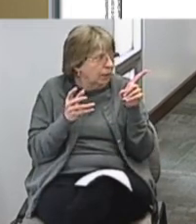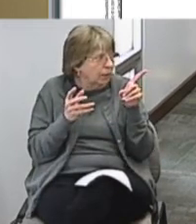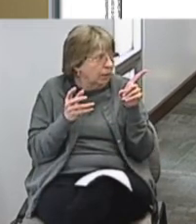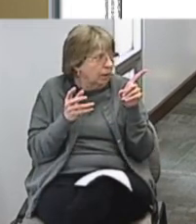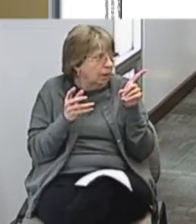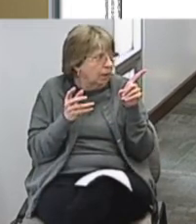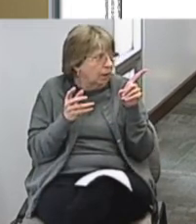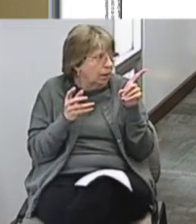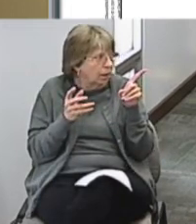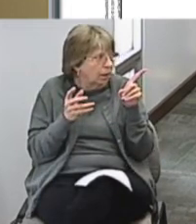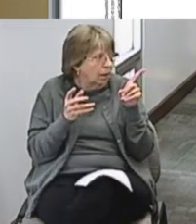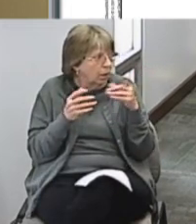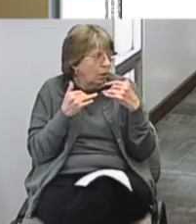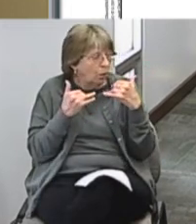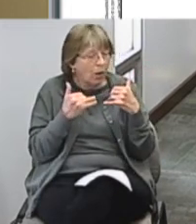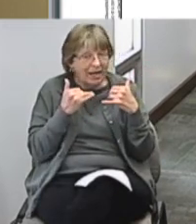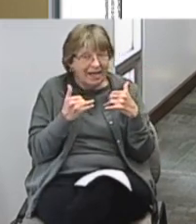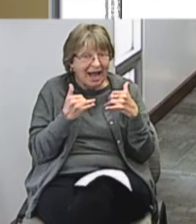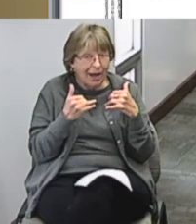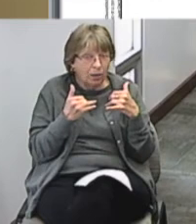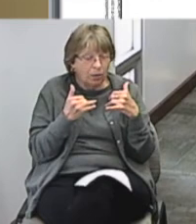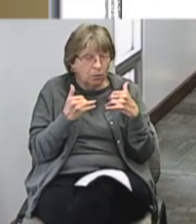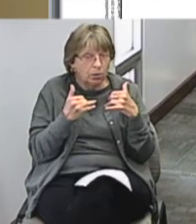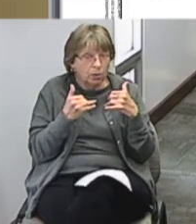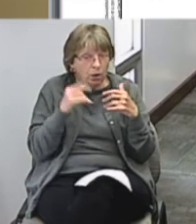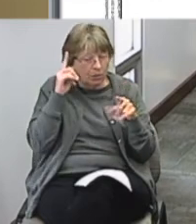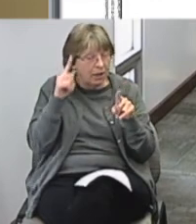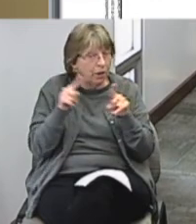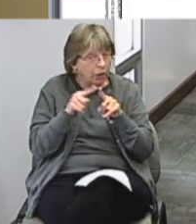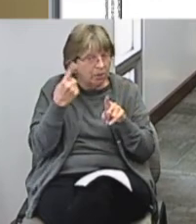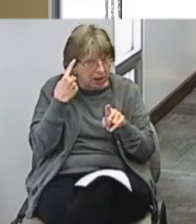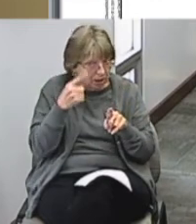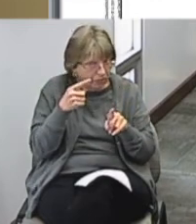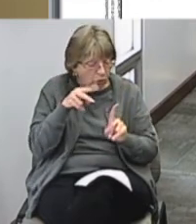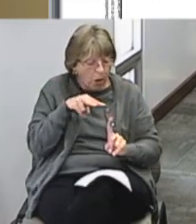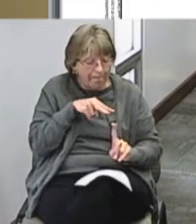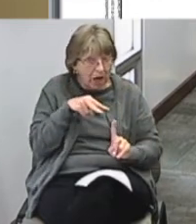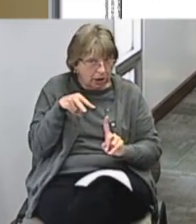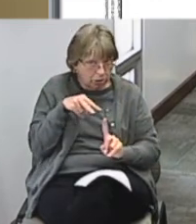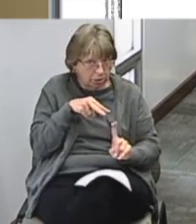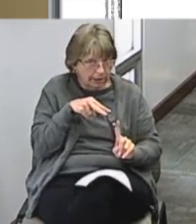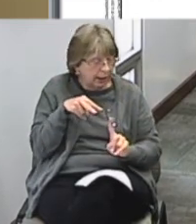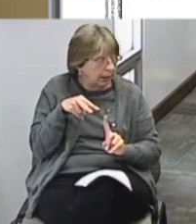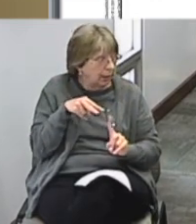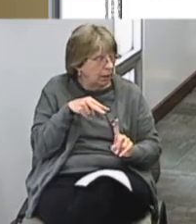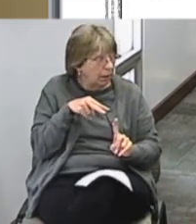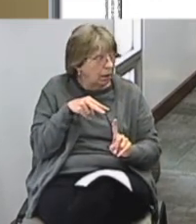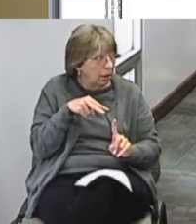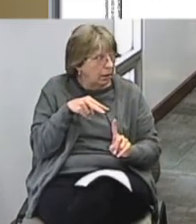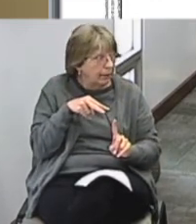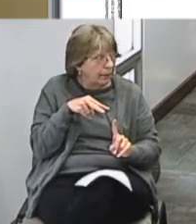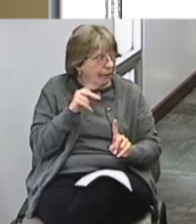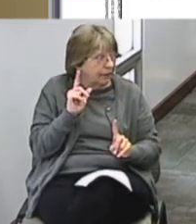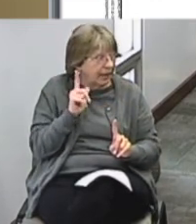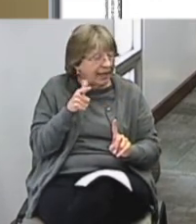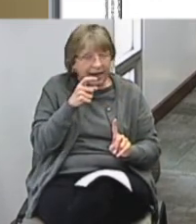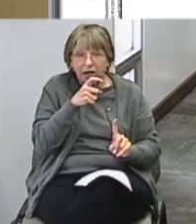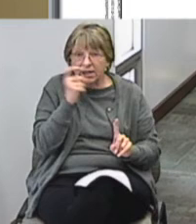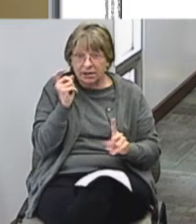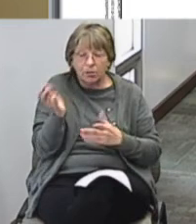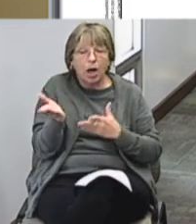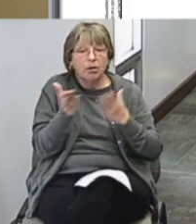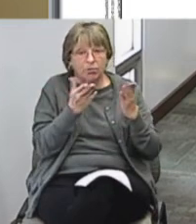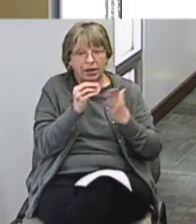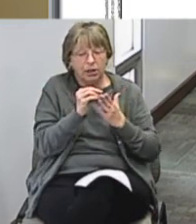What's before you right now is just monitoring of these sites. Is the monitoring portion of it, right? Okay. And later this summer, I'll be bringing to you